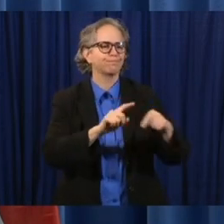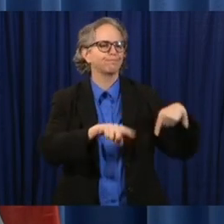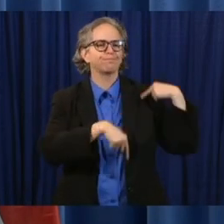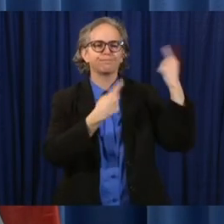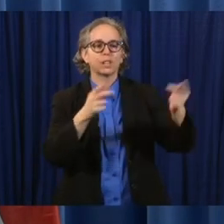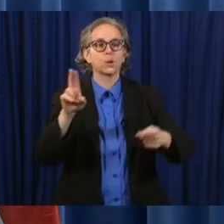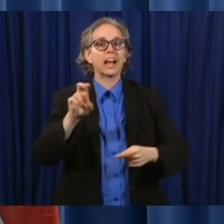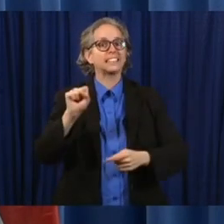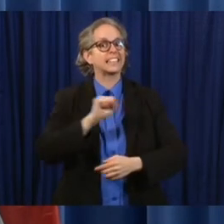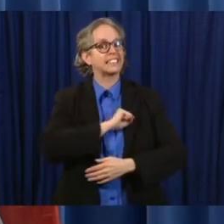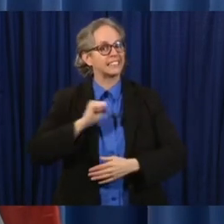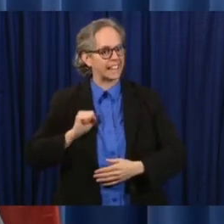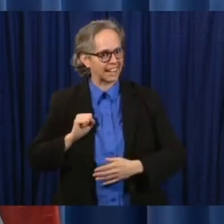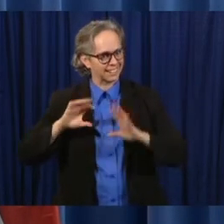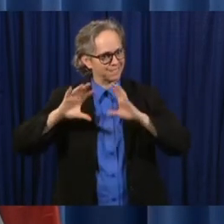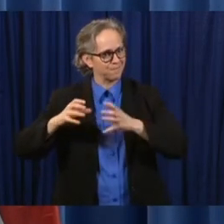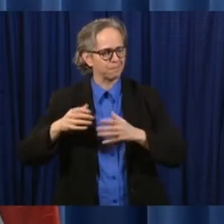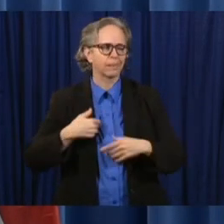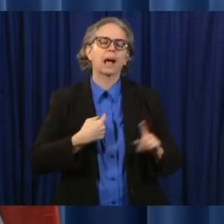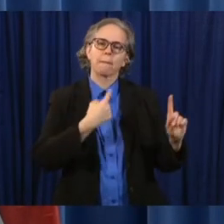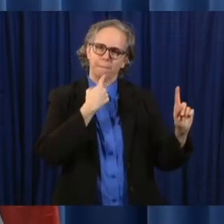And we miss him a great deal.